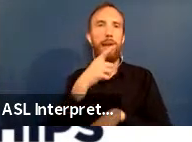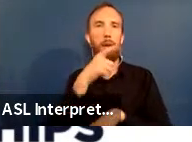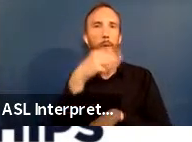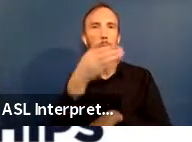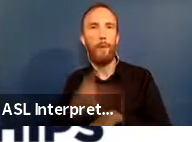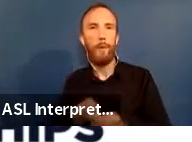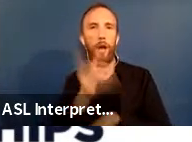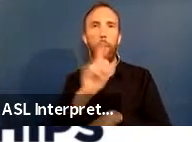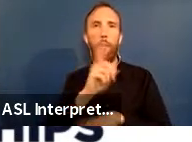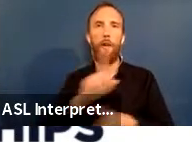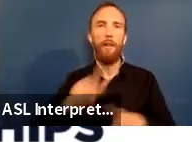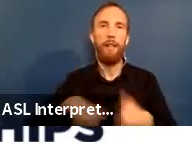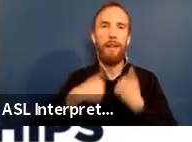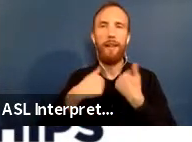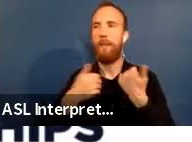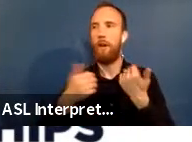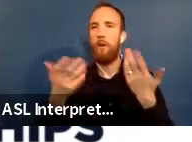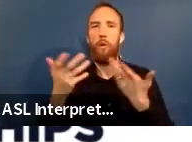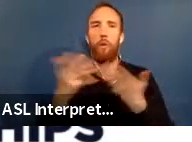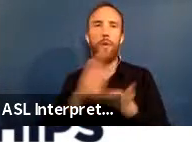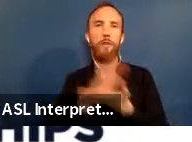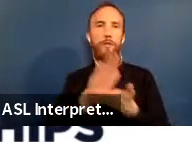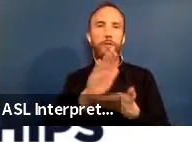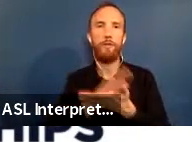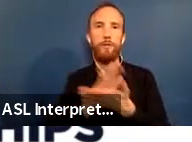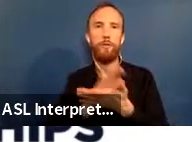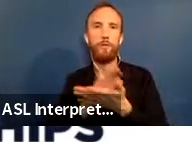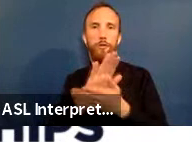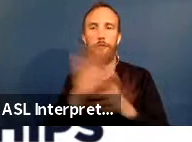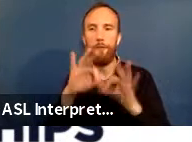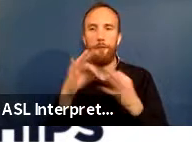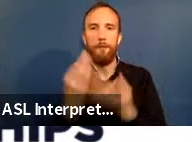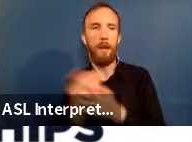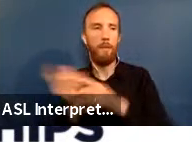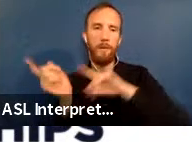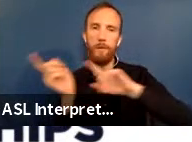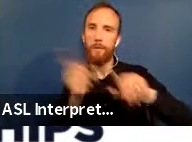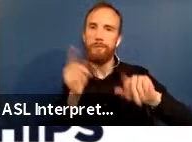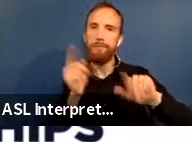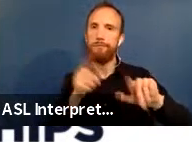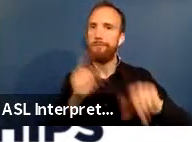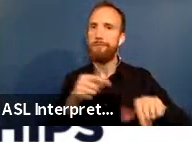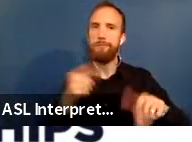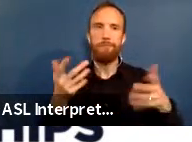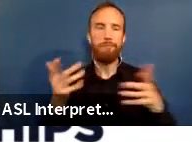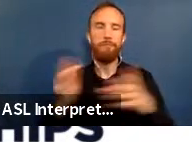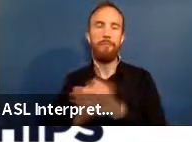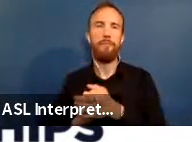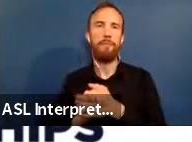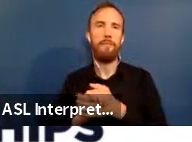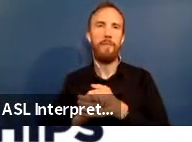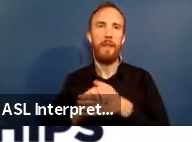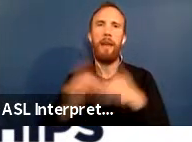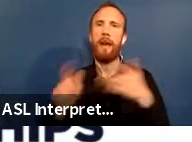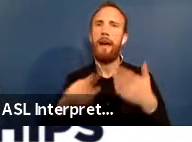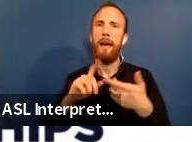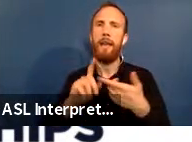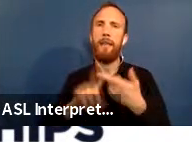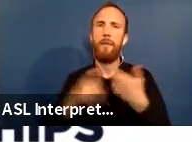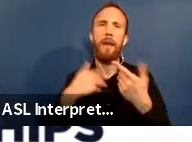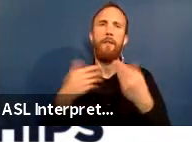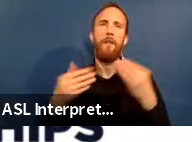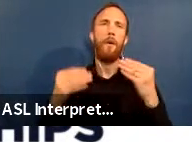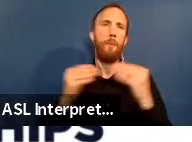what schools do your students or families or caregivers, which schools are they associated with? And then we ask you more